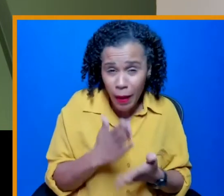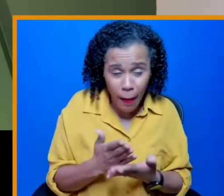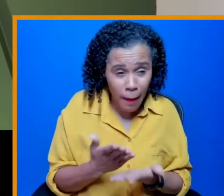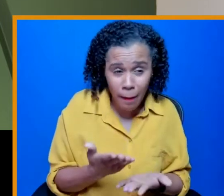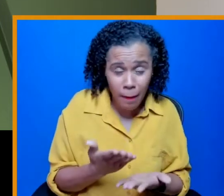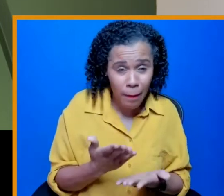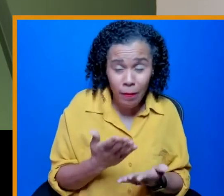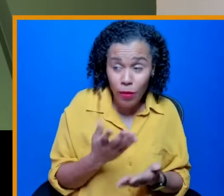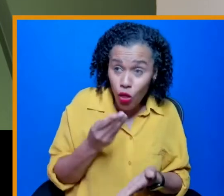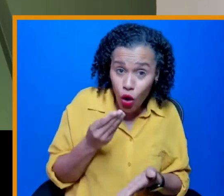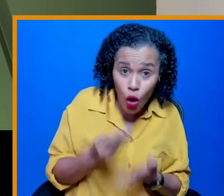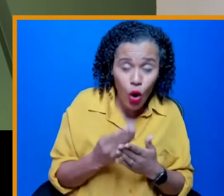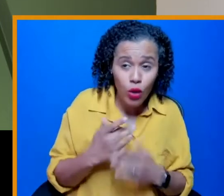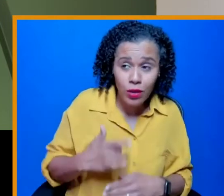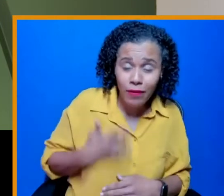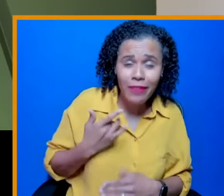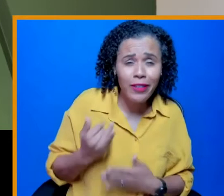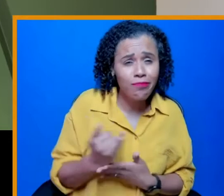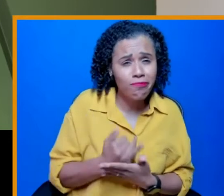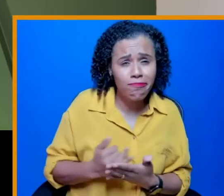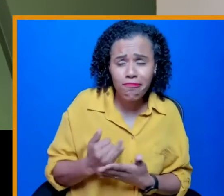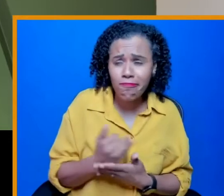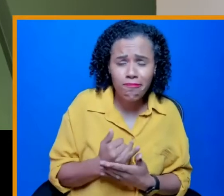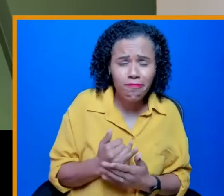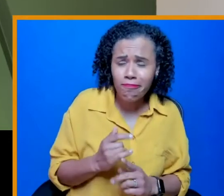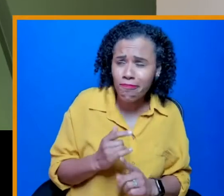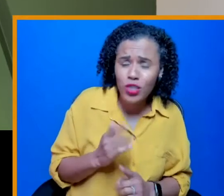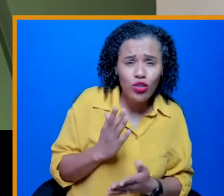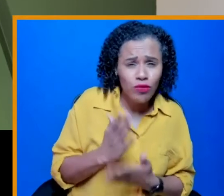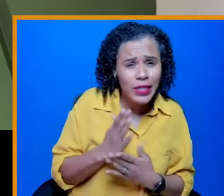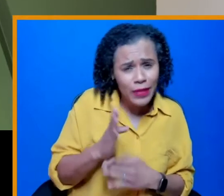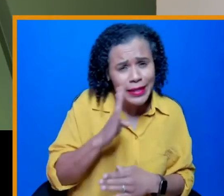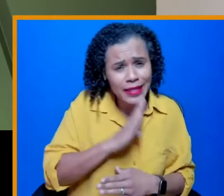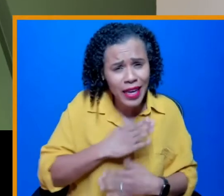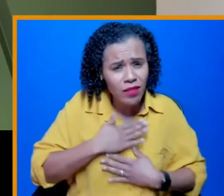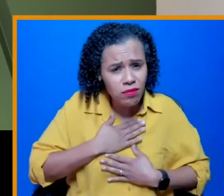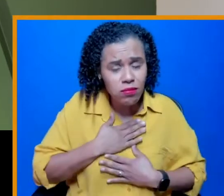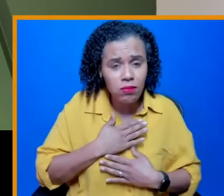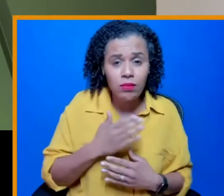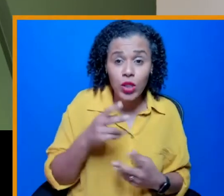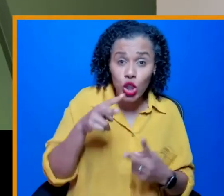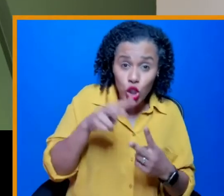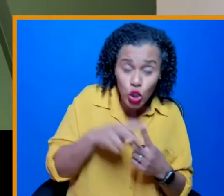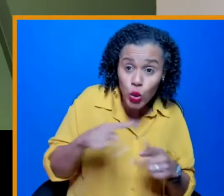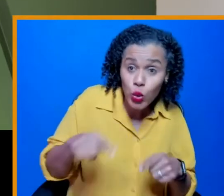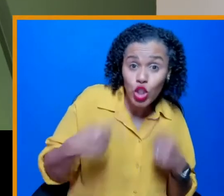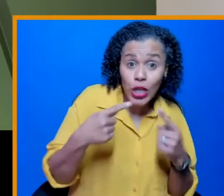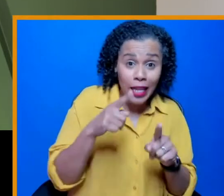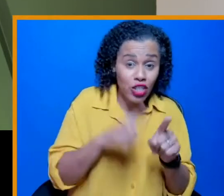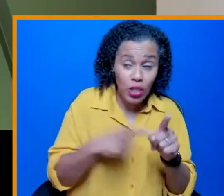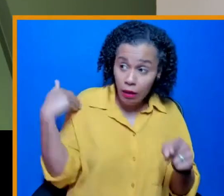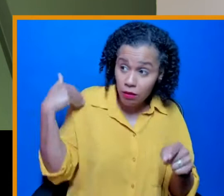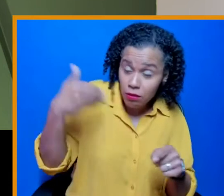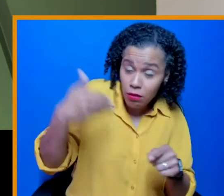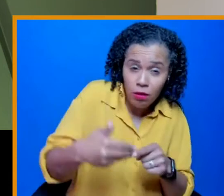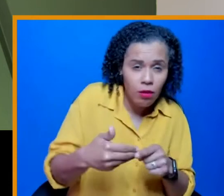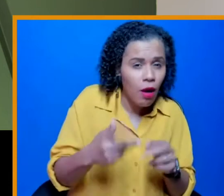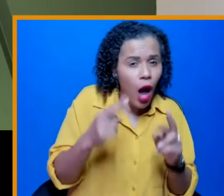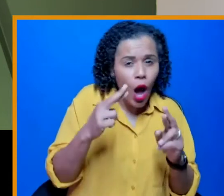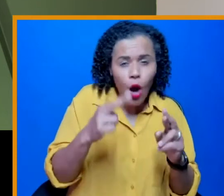of living at the moment is much fun for anybody. After two of the most challenging years that I hope any of us will ever have to